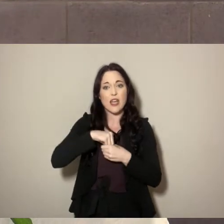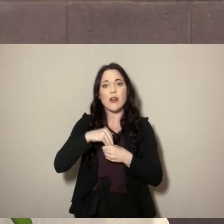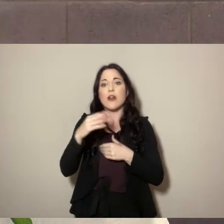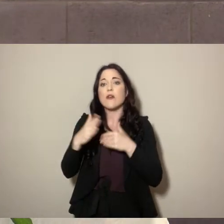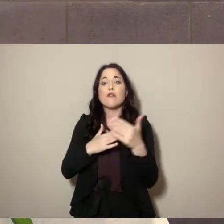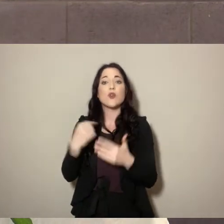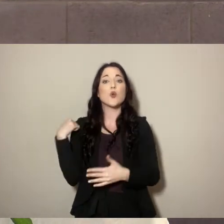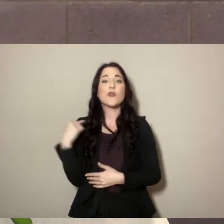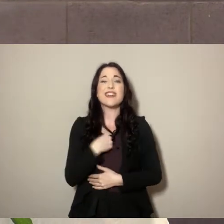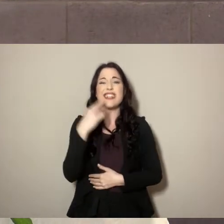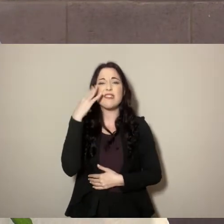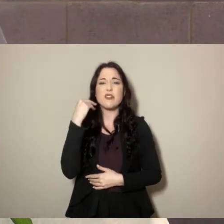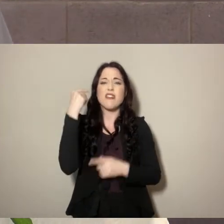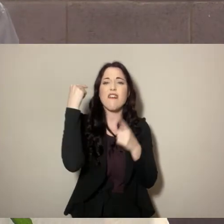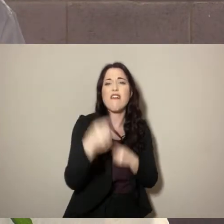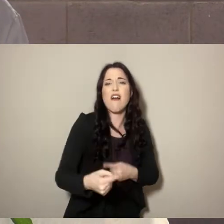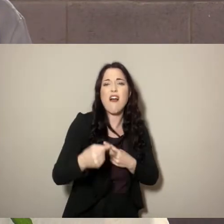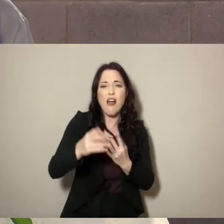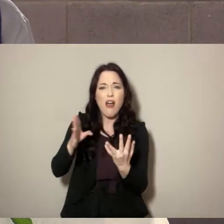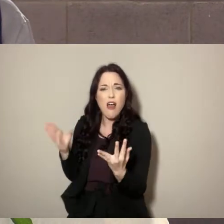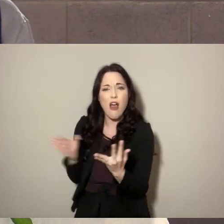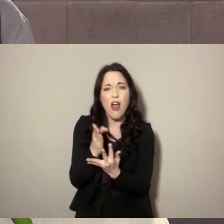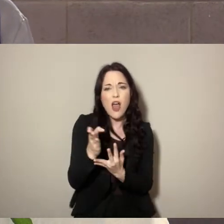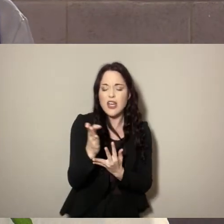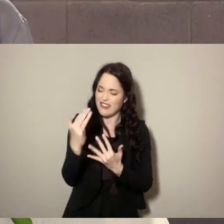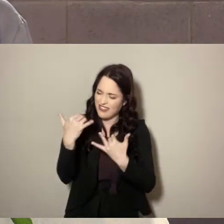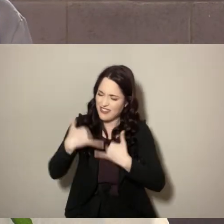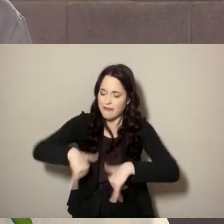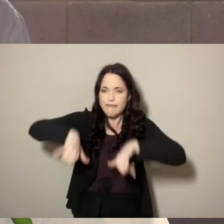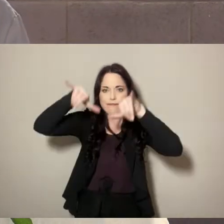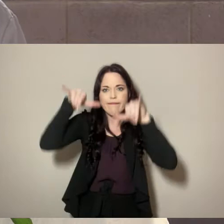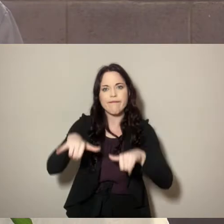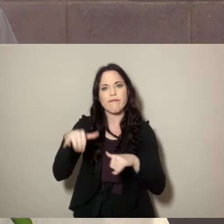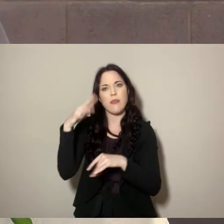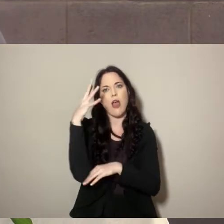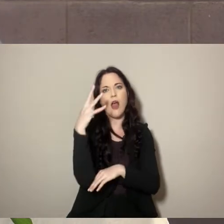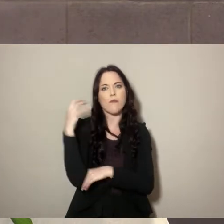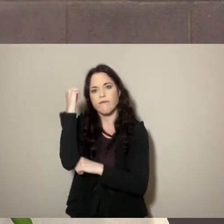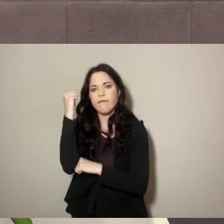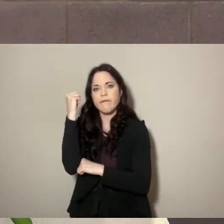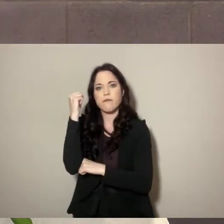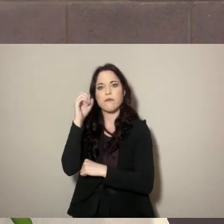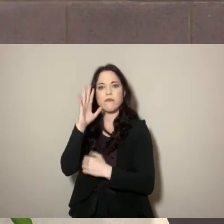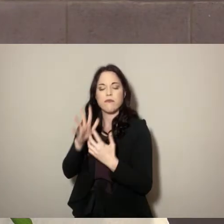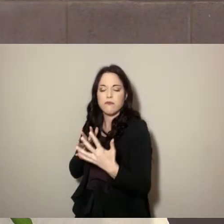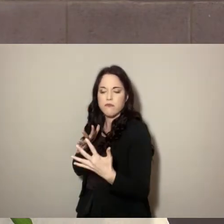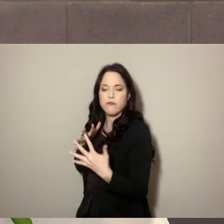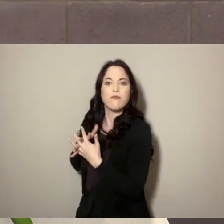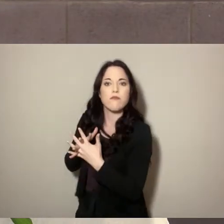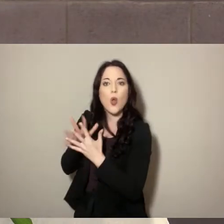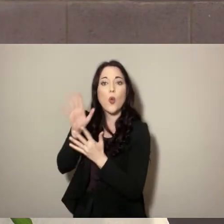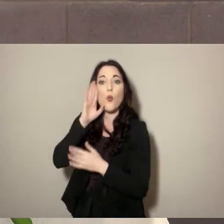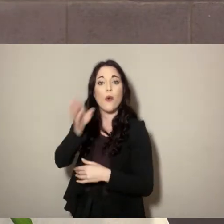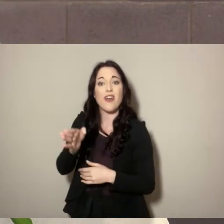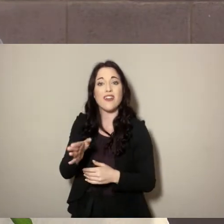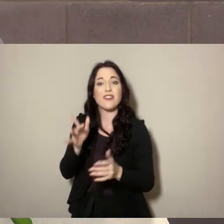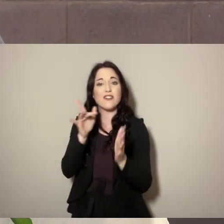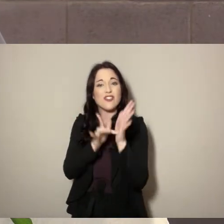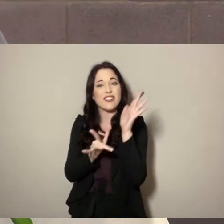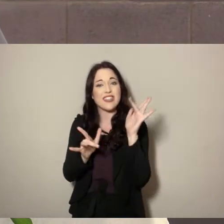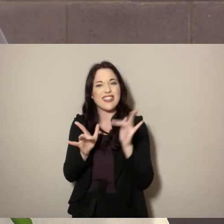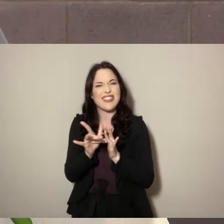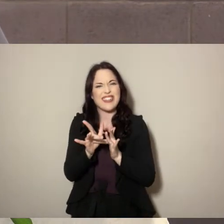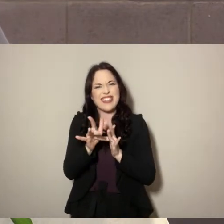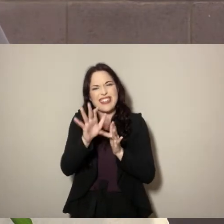we experience in our lives. If you remember nothing else, Jesus says, remember